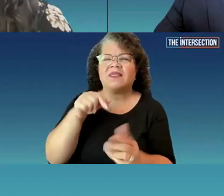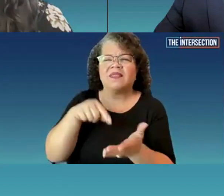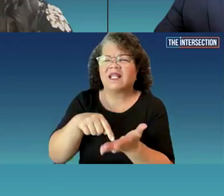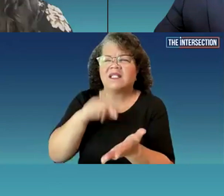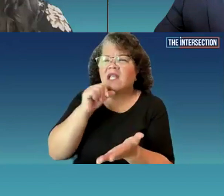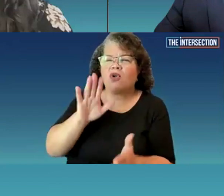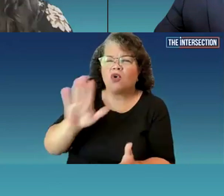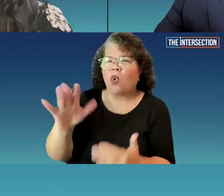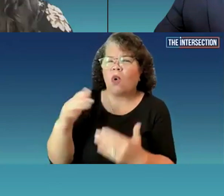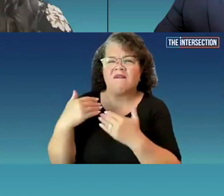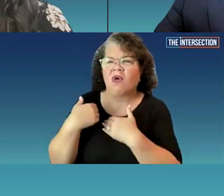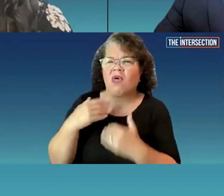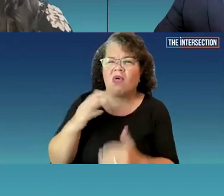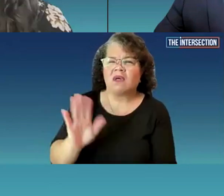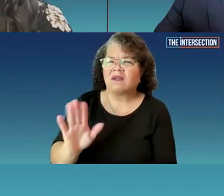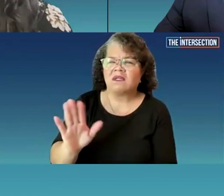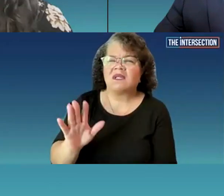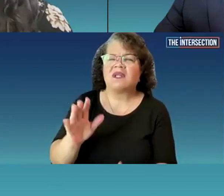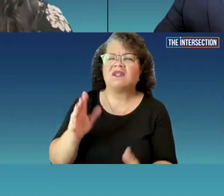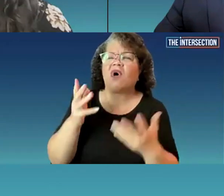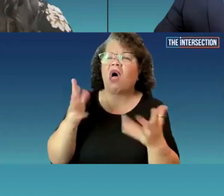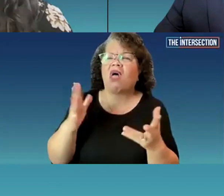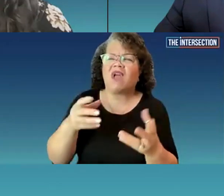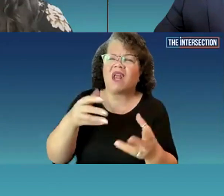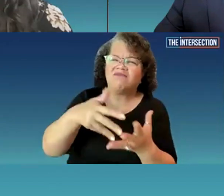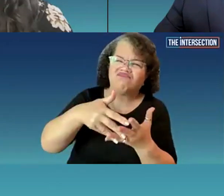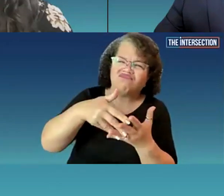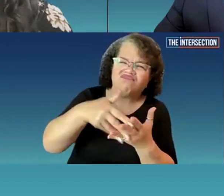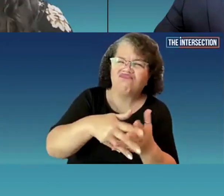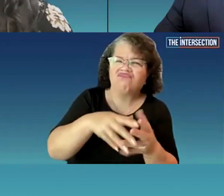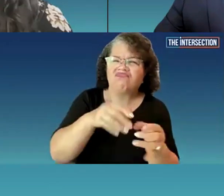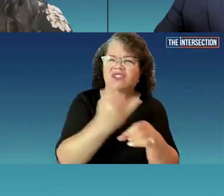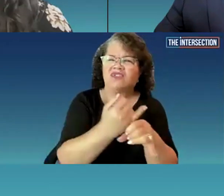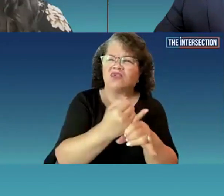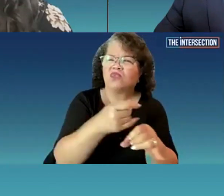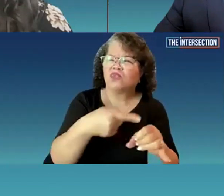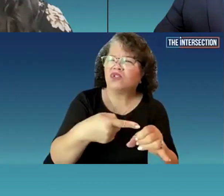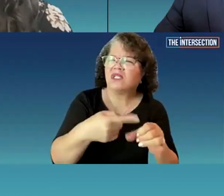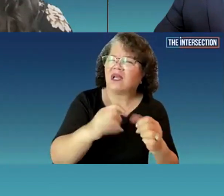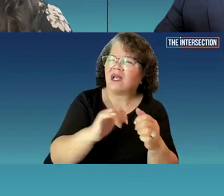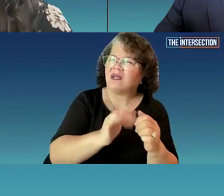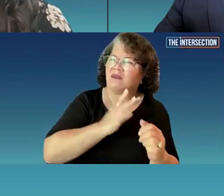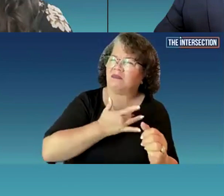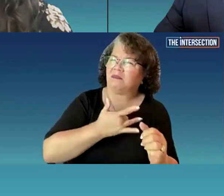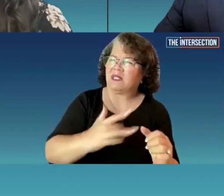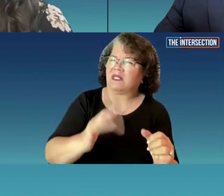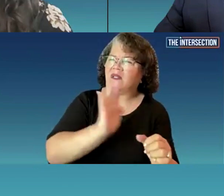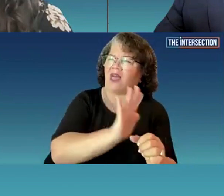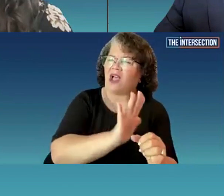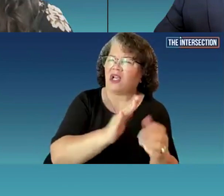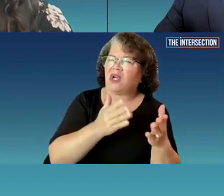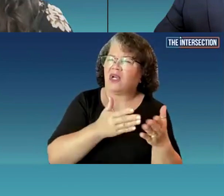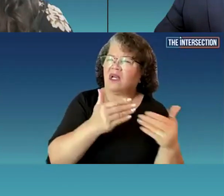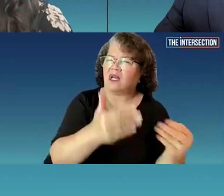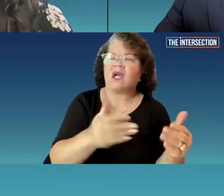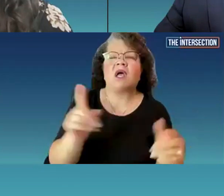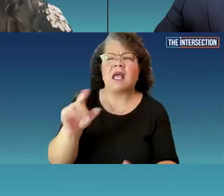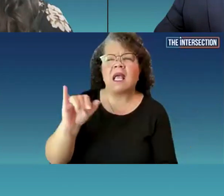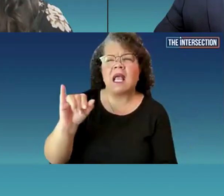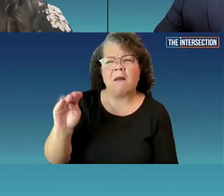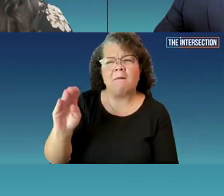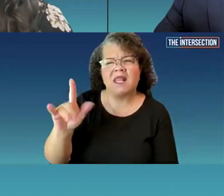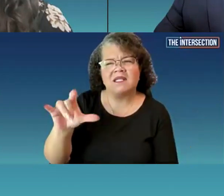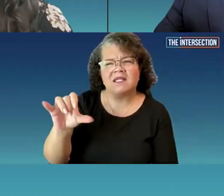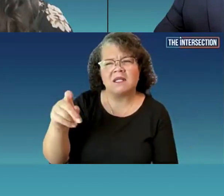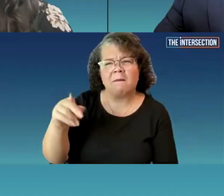fault. This is something baked into the institution and the way they do things. And we'll get to implicit bias a little bit